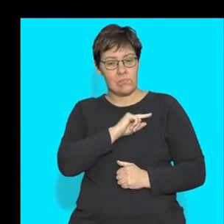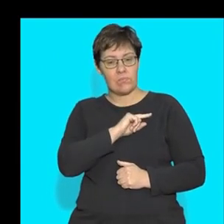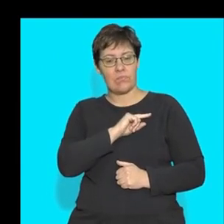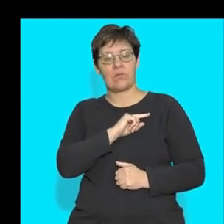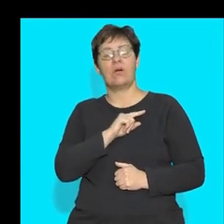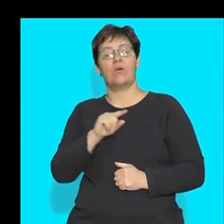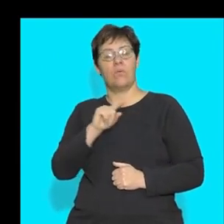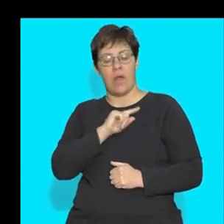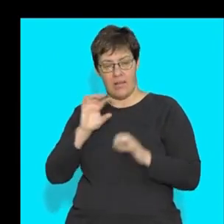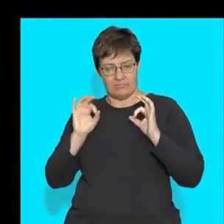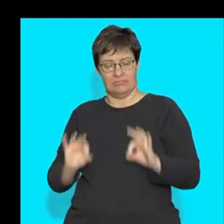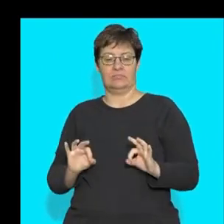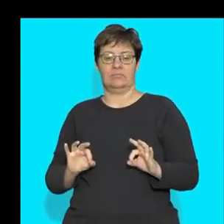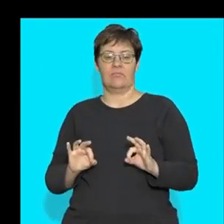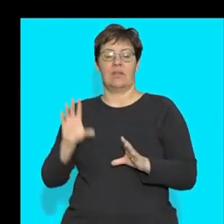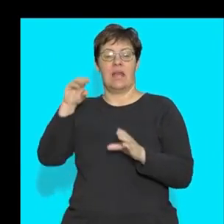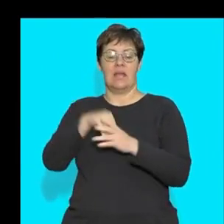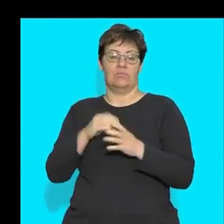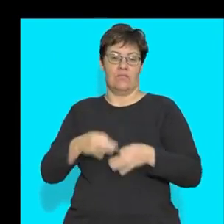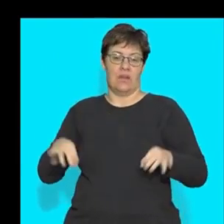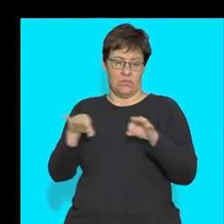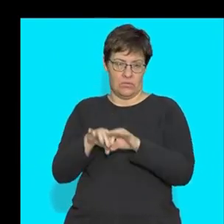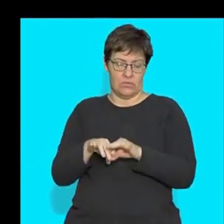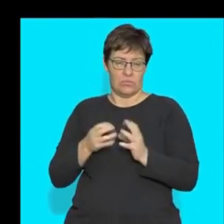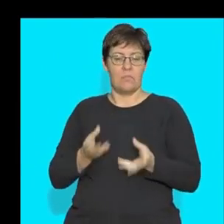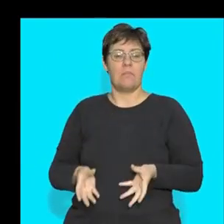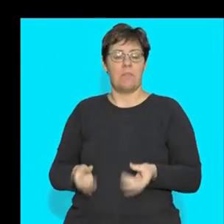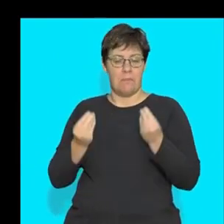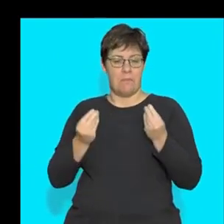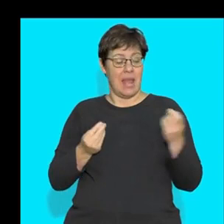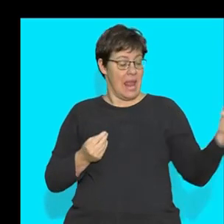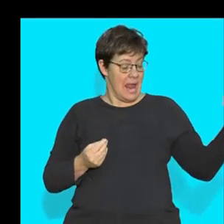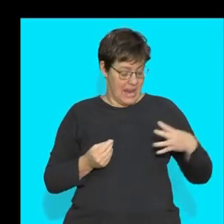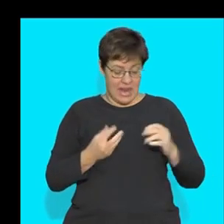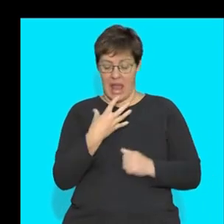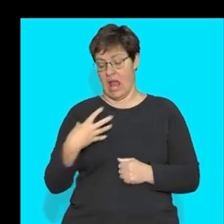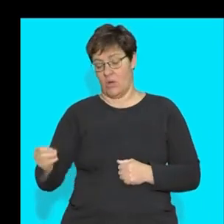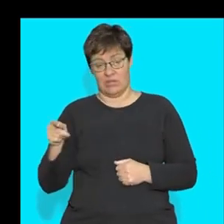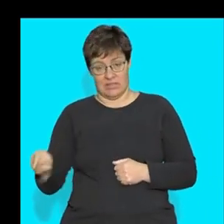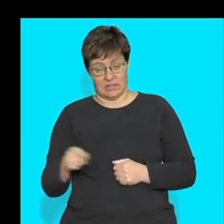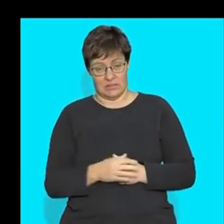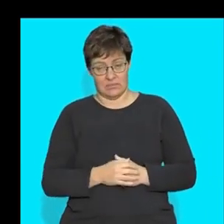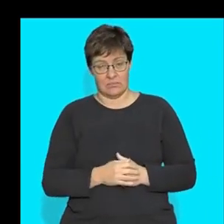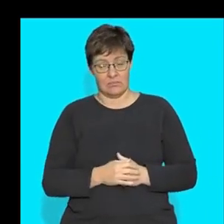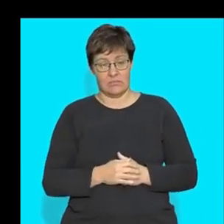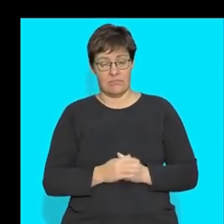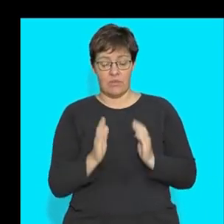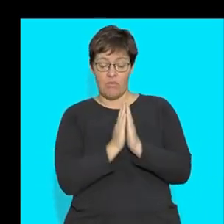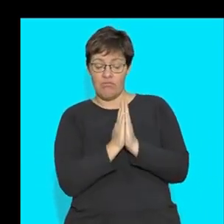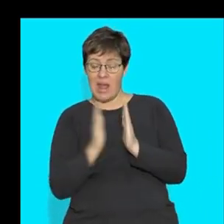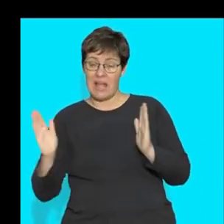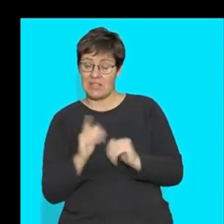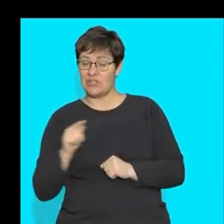as due to having an input value to give us the output value. And then also the range of